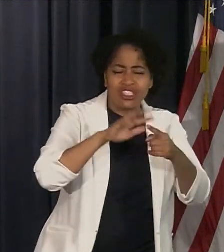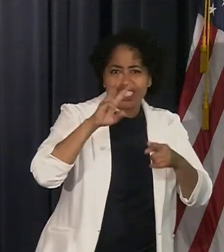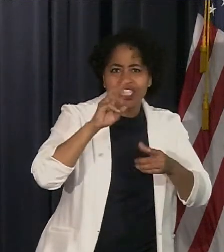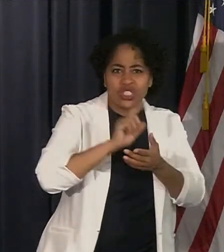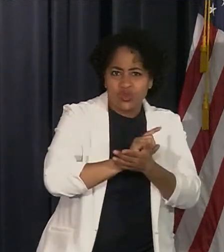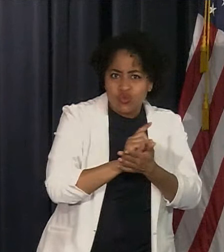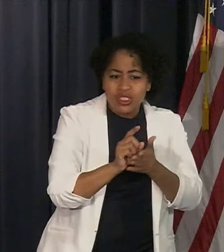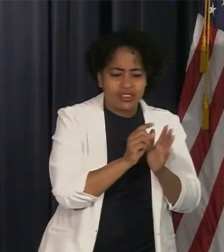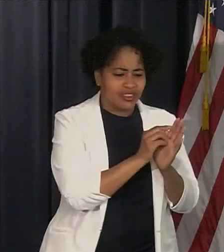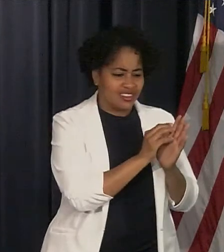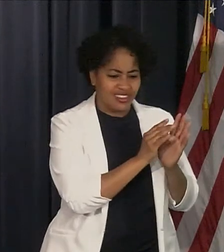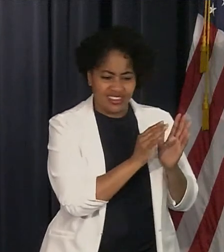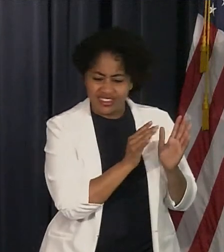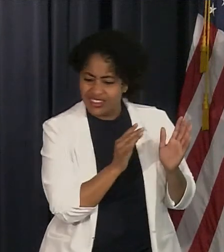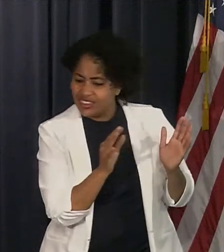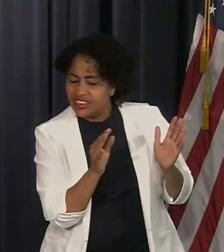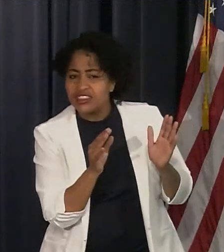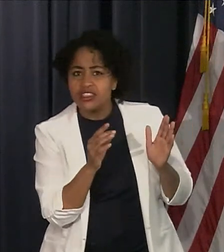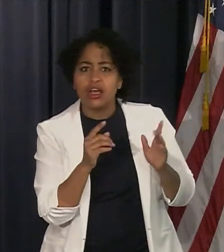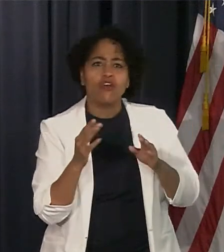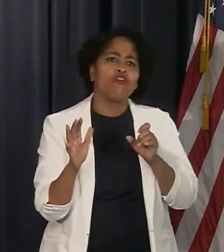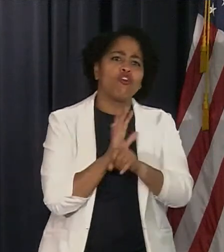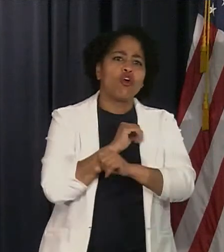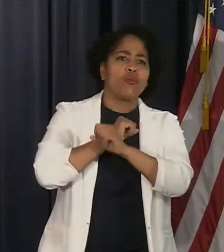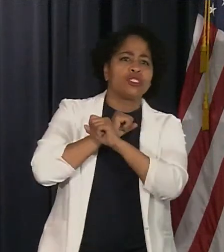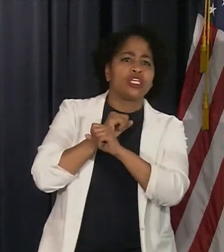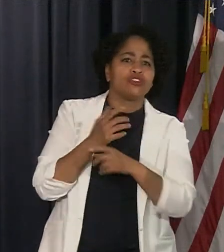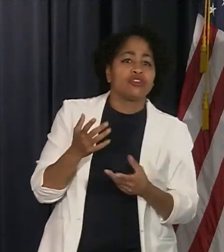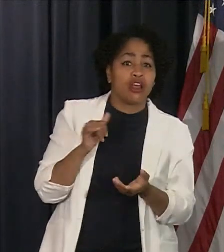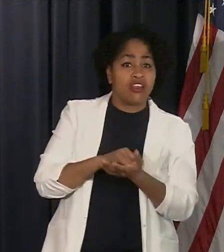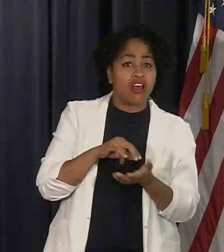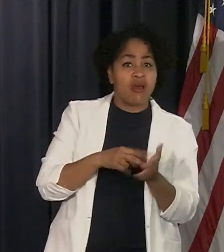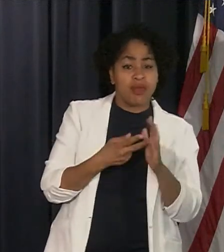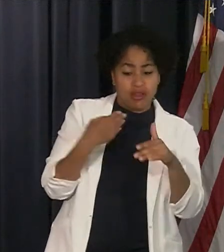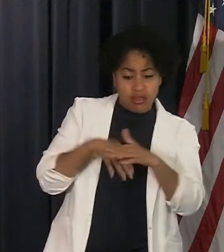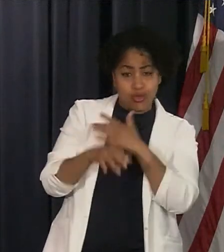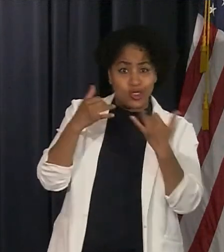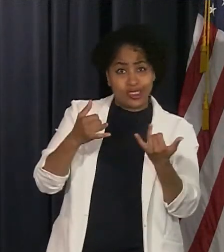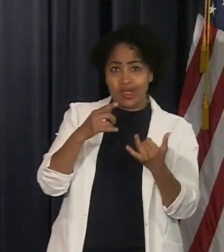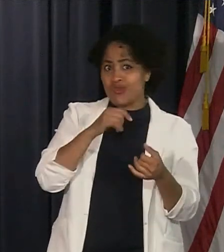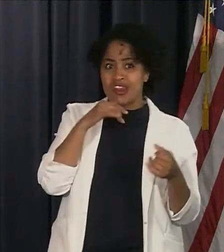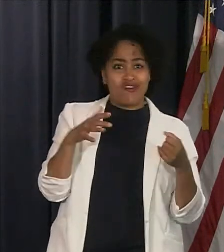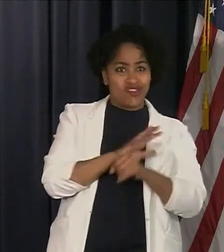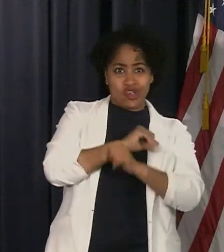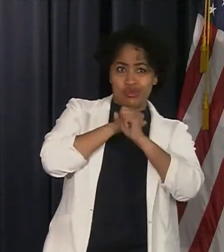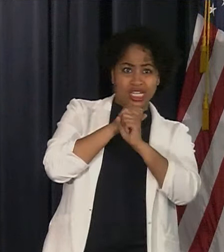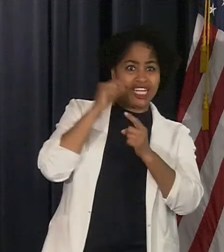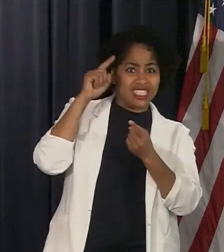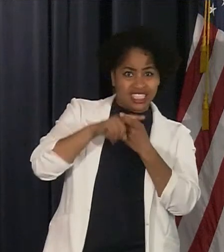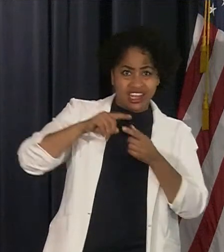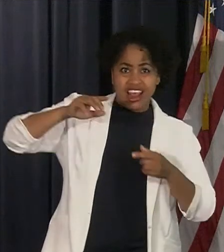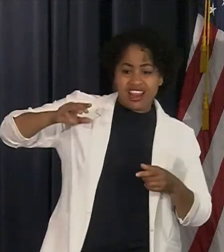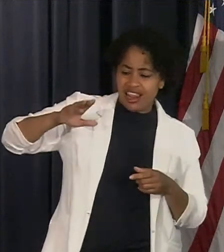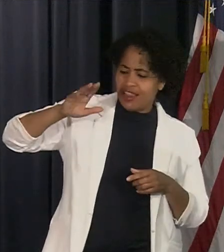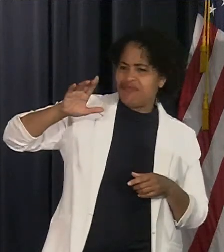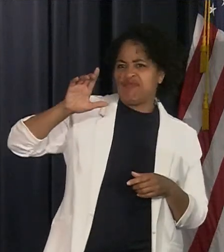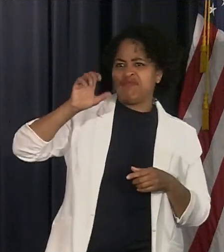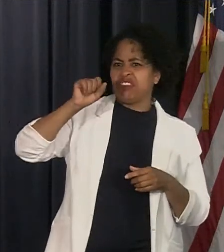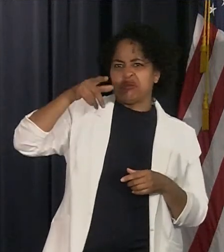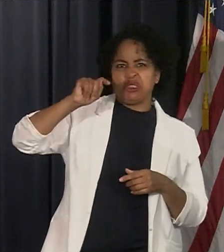weeks from full protection, which means if you walk in today, you're not going to be fully protected till late